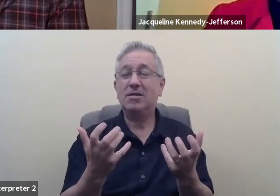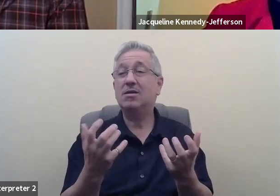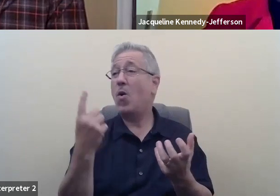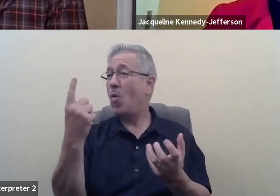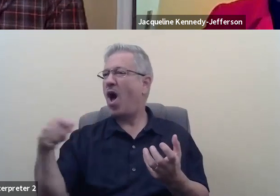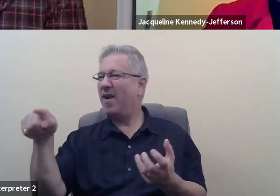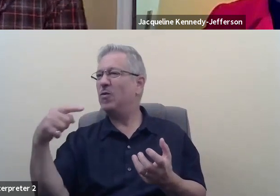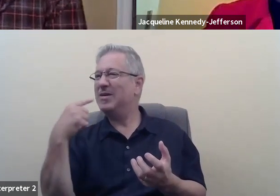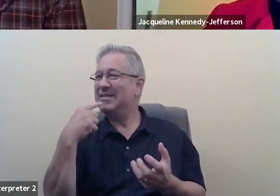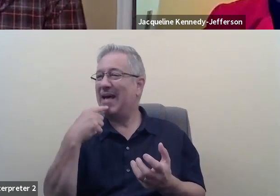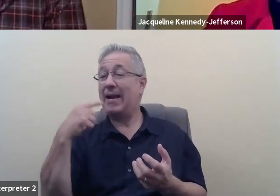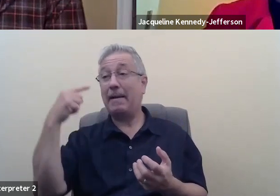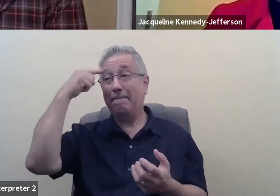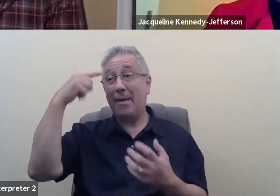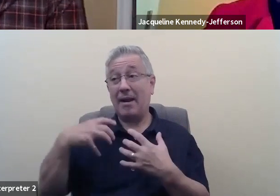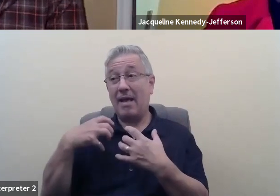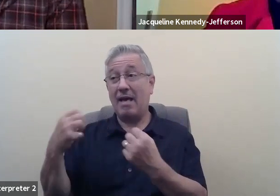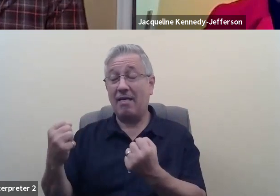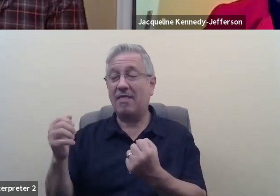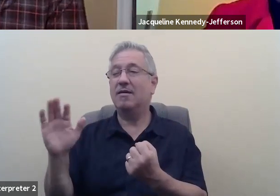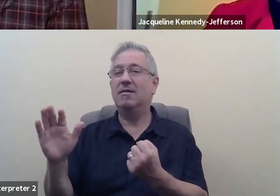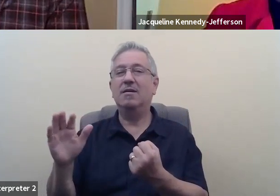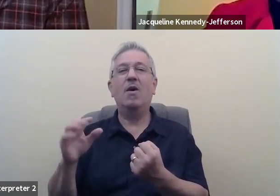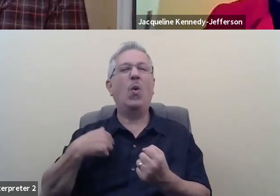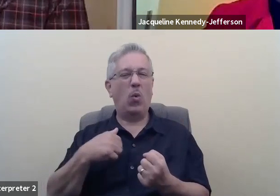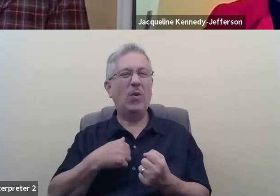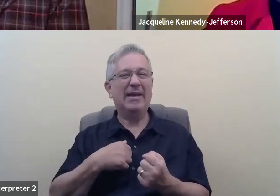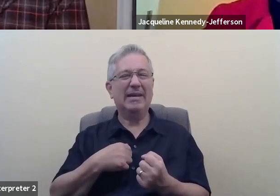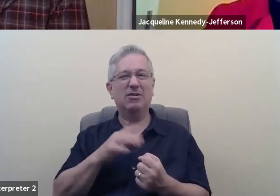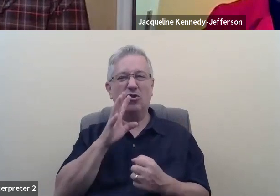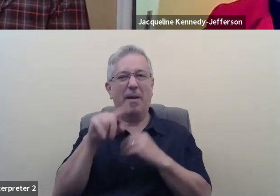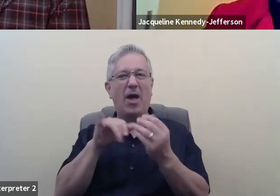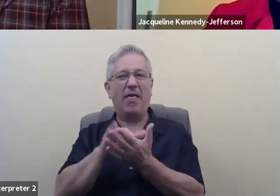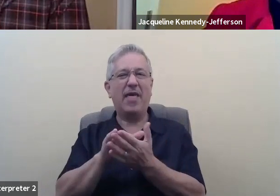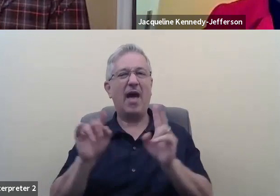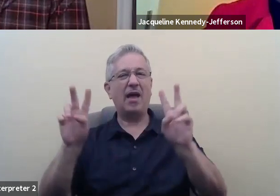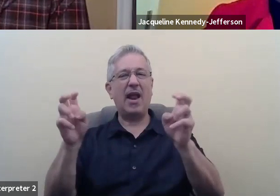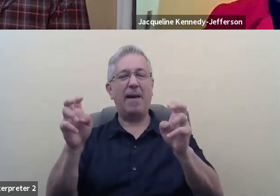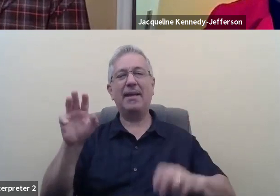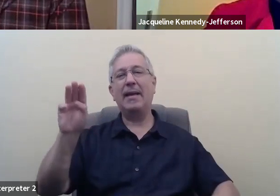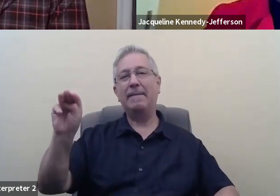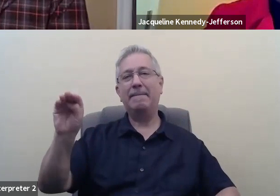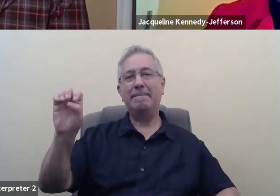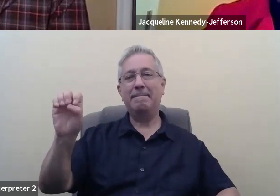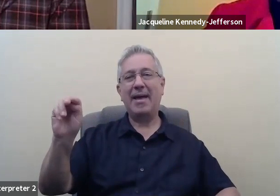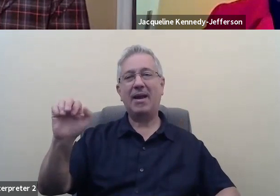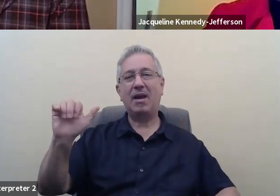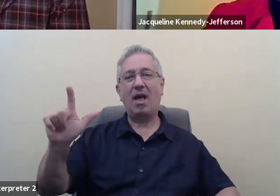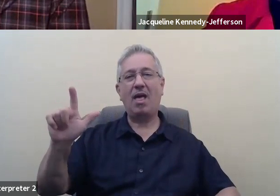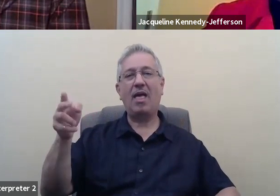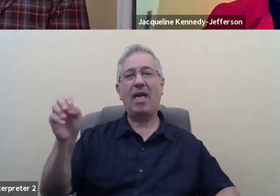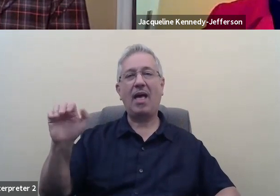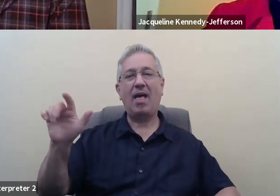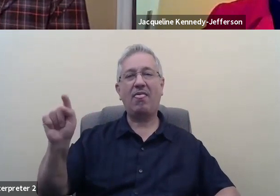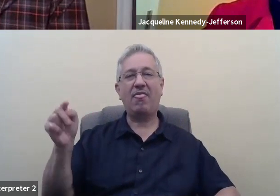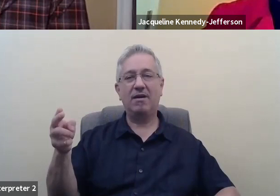know prior to the start of this conversation, some of us were talking as well. Mental health for us, the rate in which our students